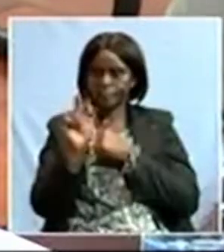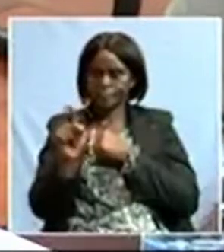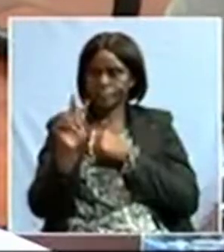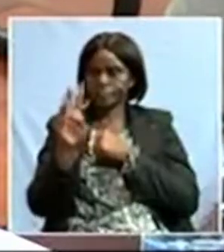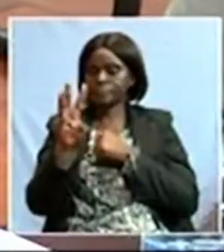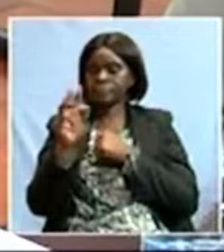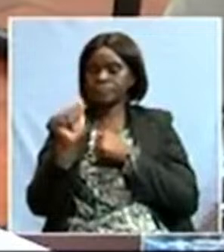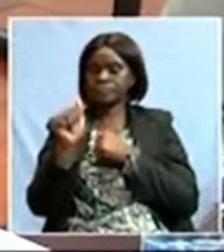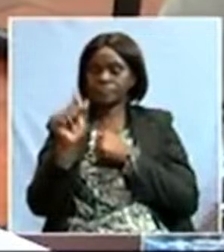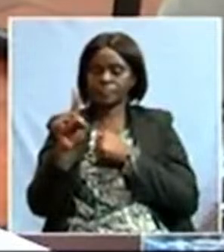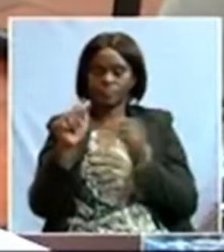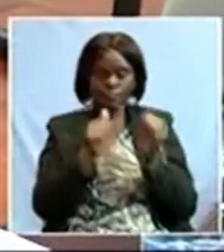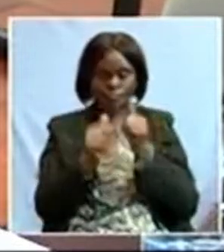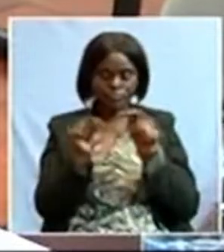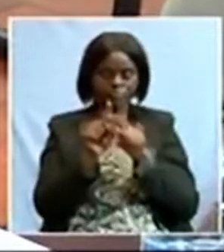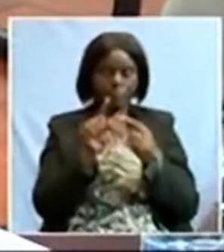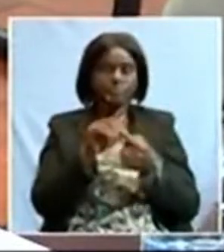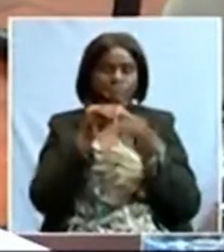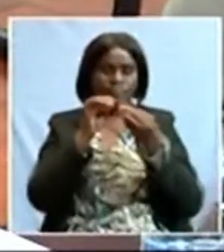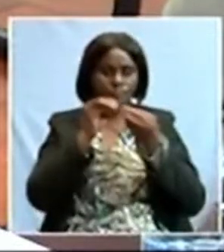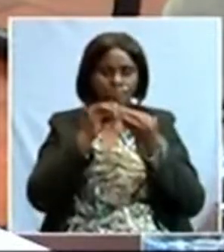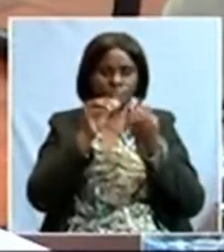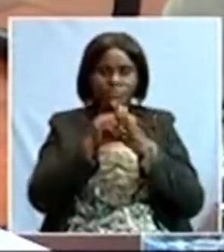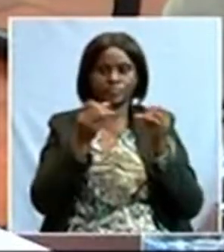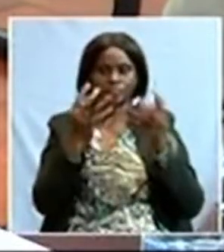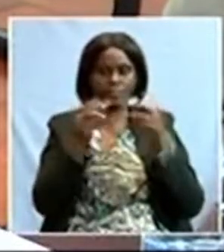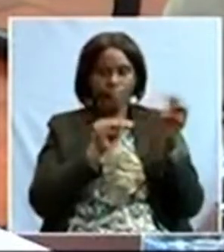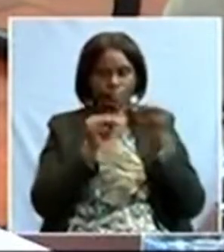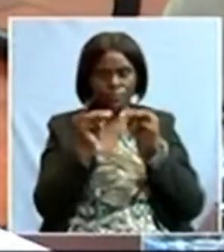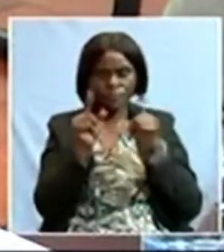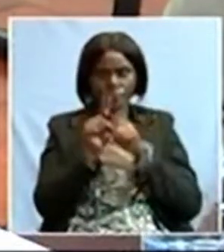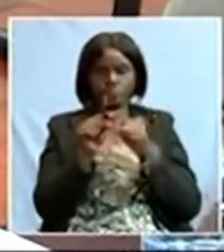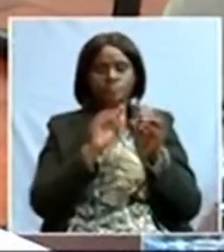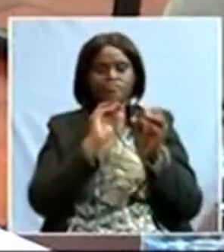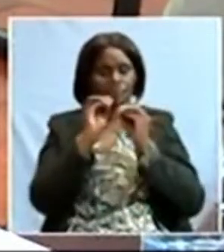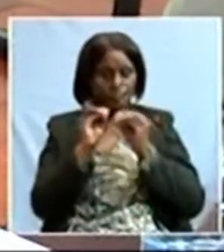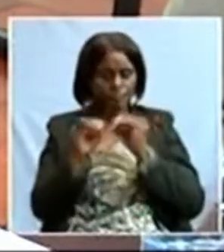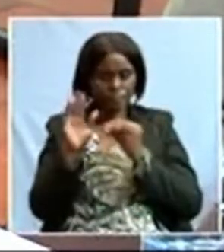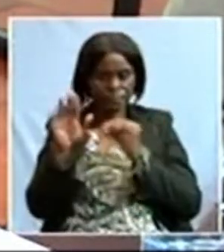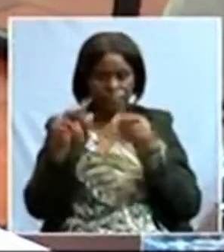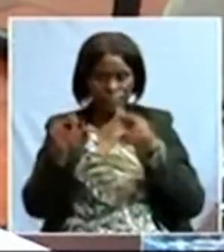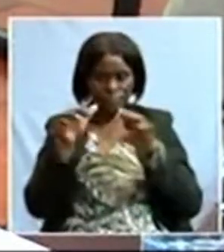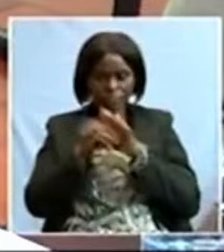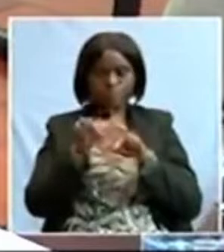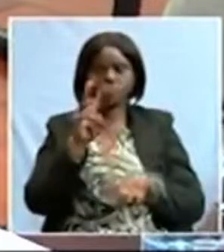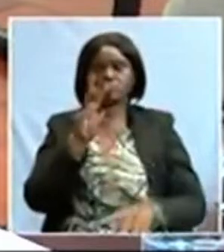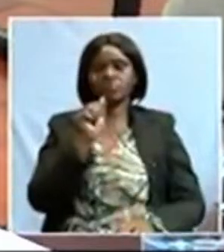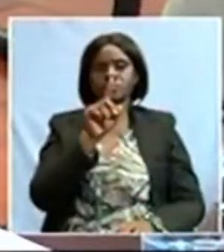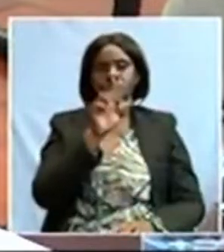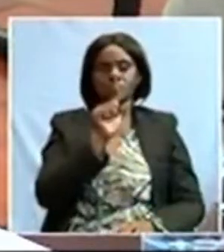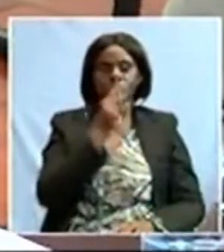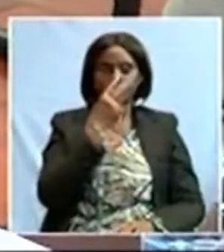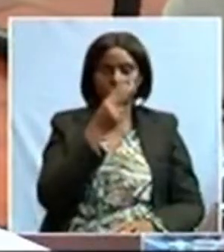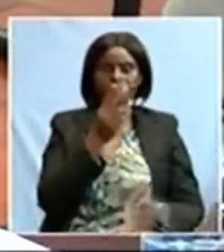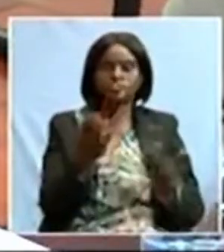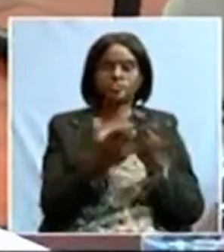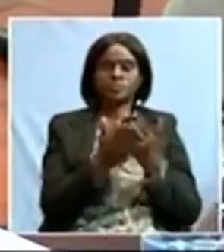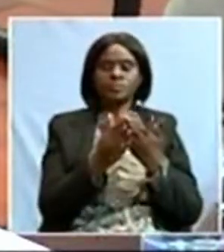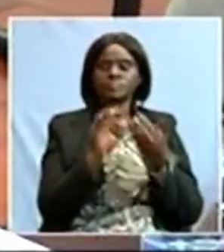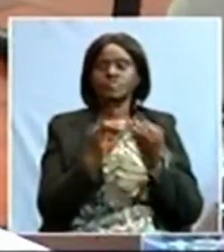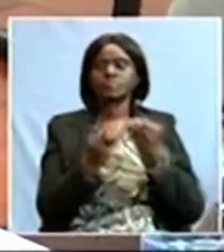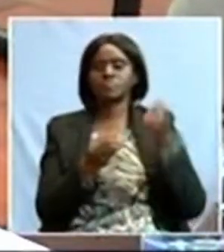fund activities, especially on waste management and rehabilitation of roads in the wards. See Appendix